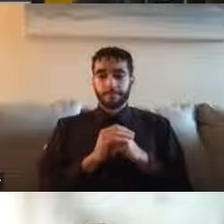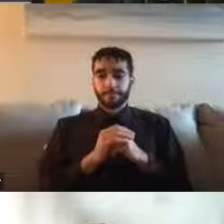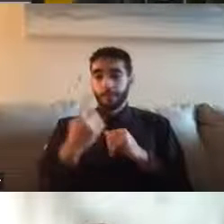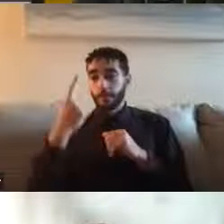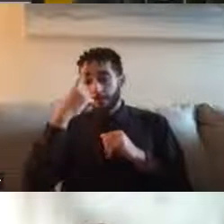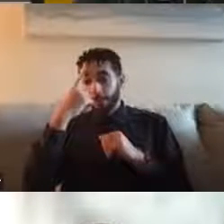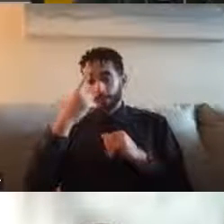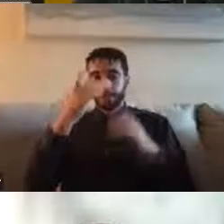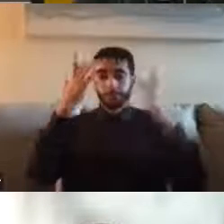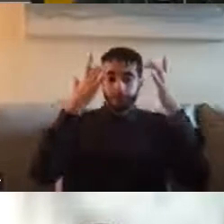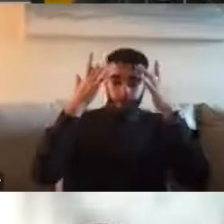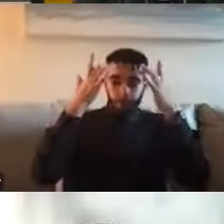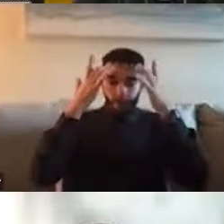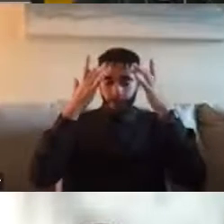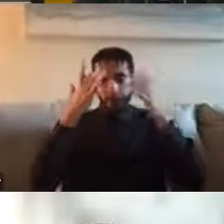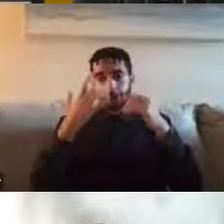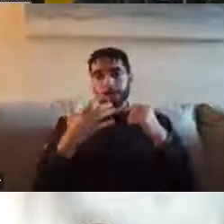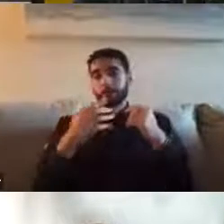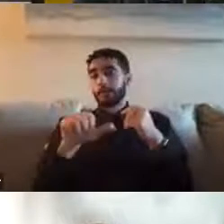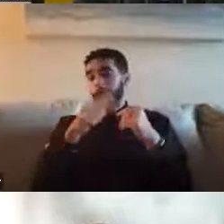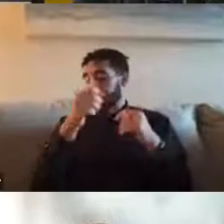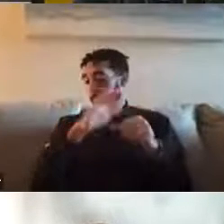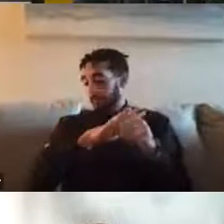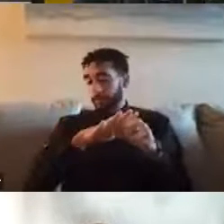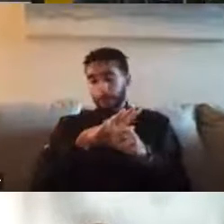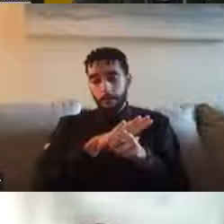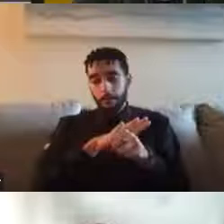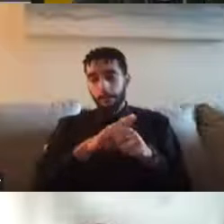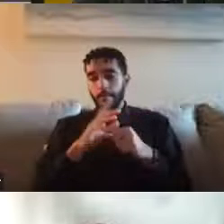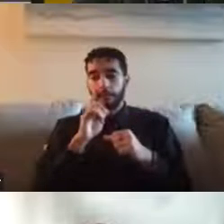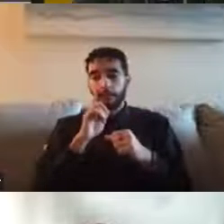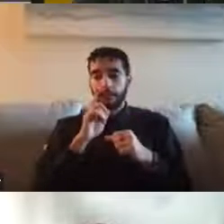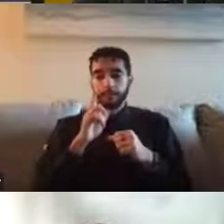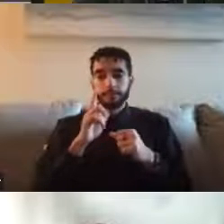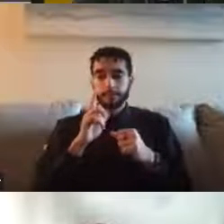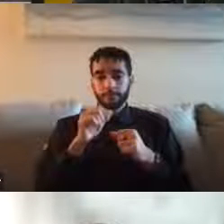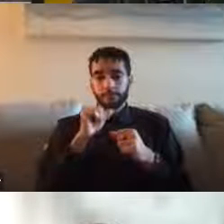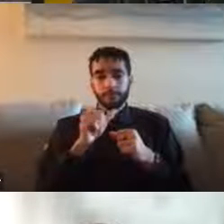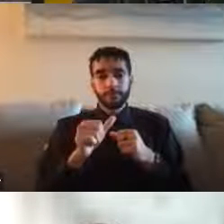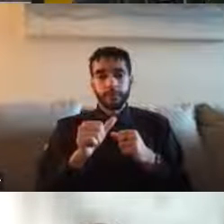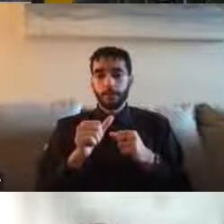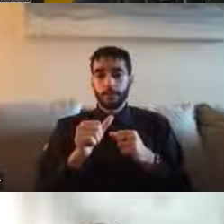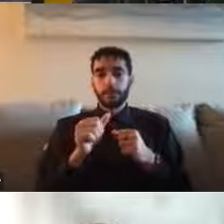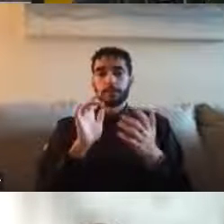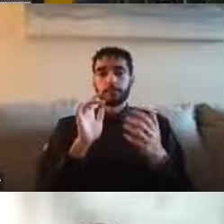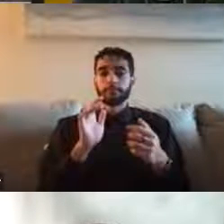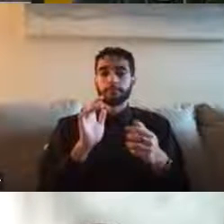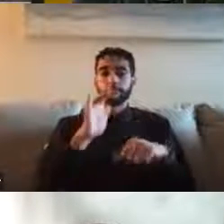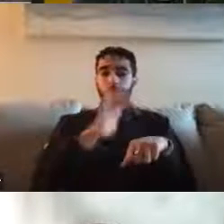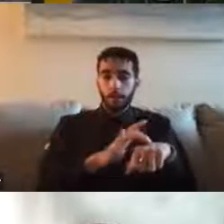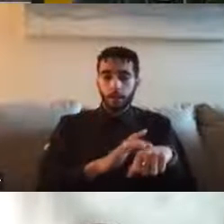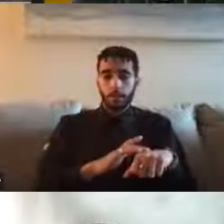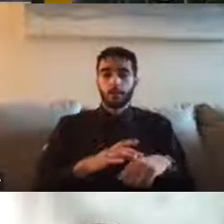Thoughts, concerns, other areas that you feel we didn't get to, gaps that haven't